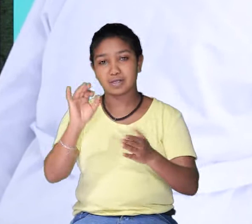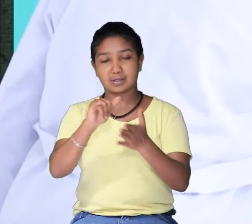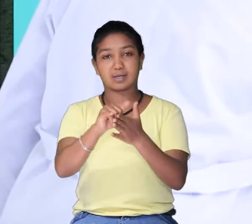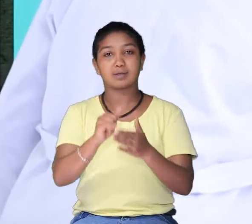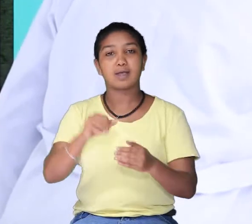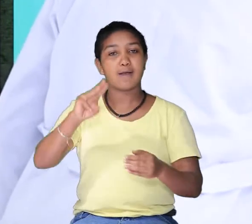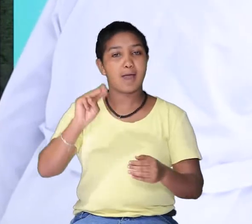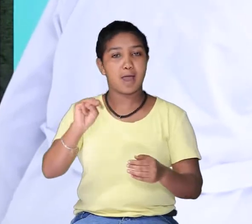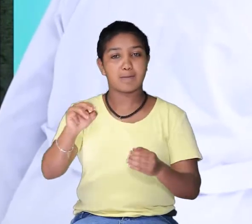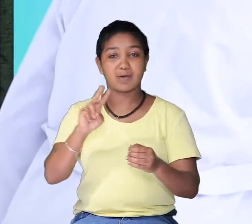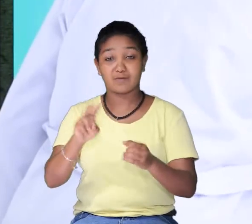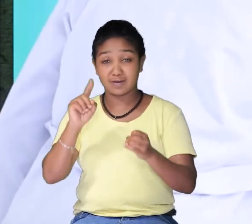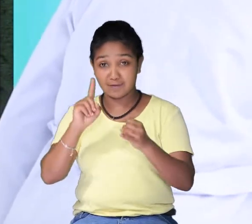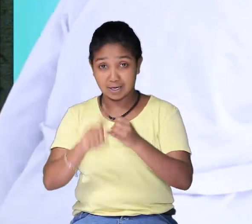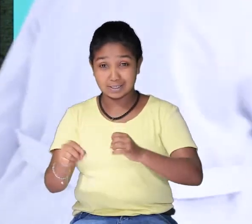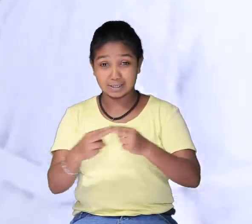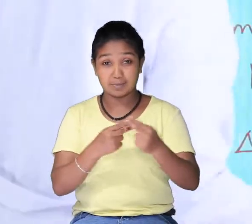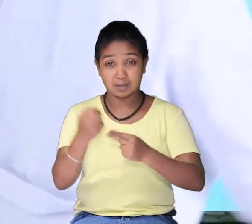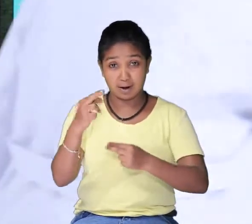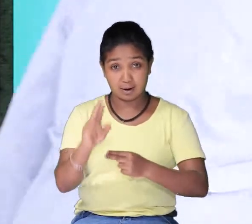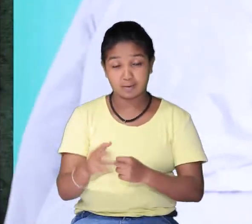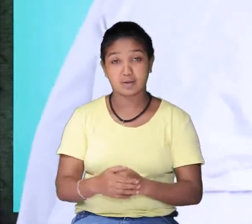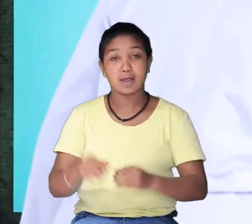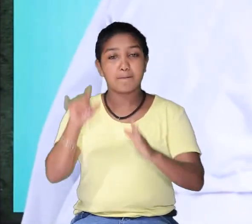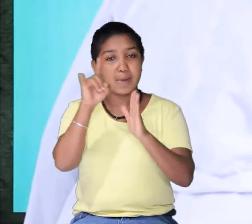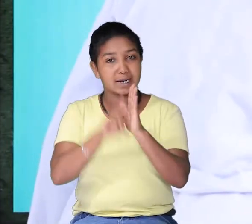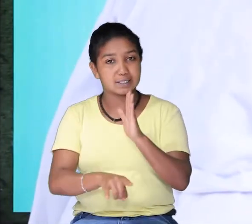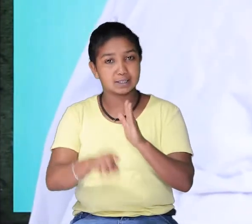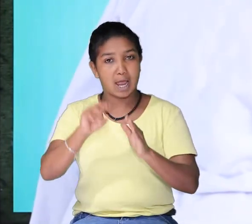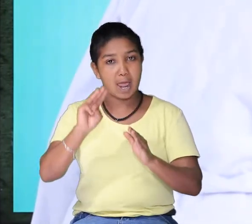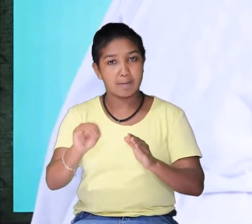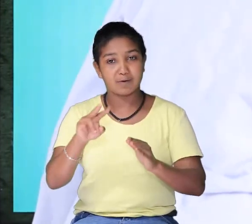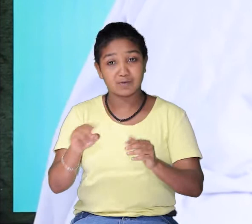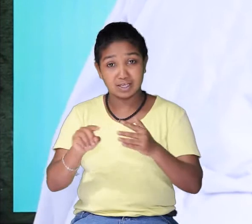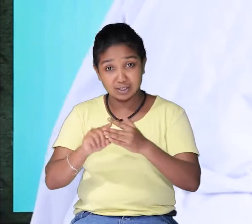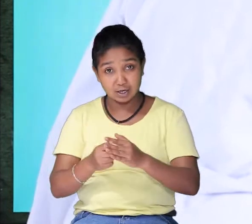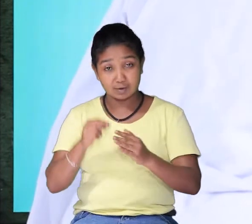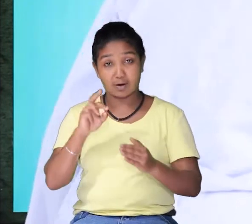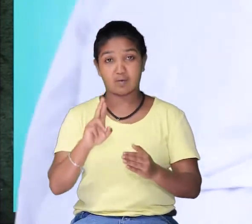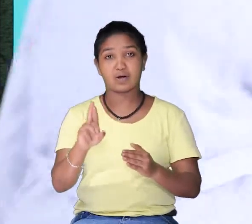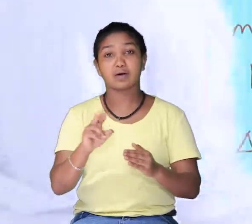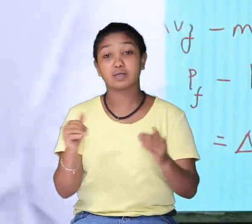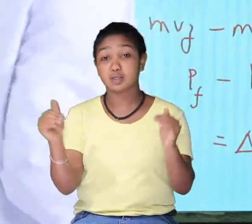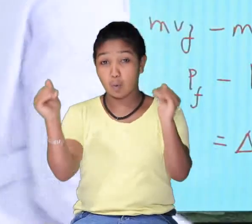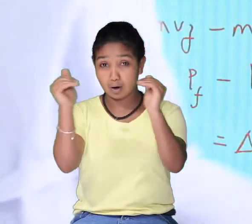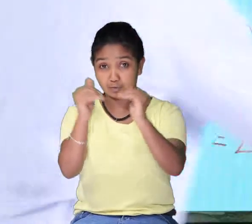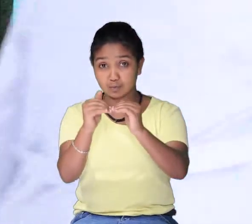that mv final times r minus mv initial times r is equals to what?